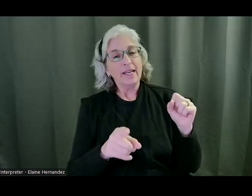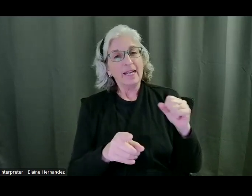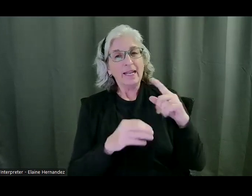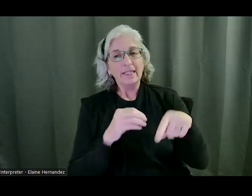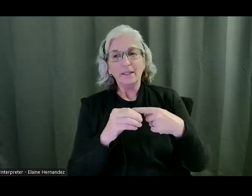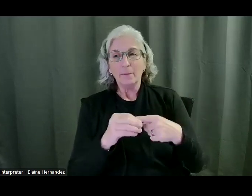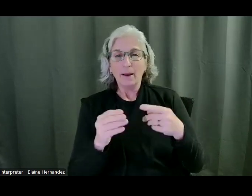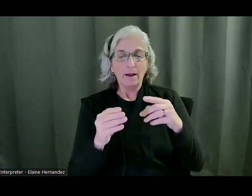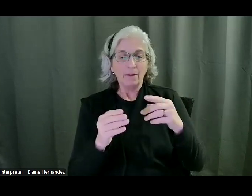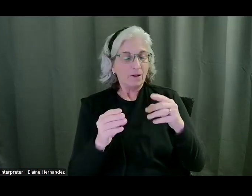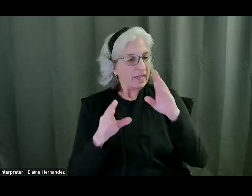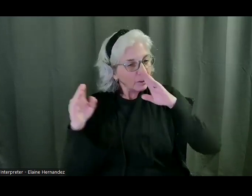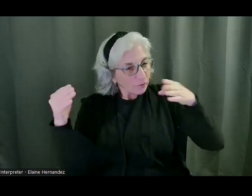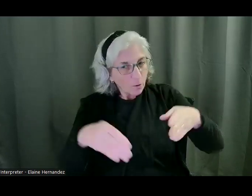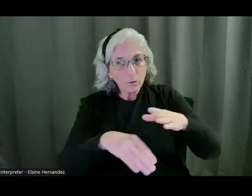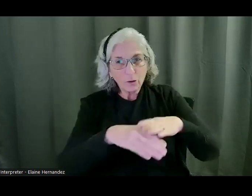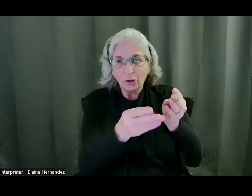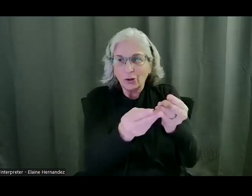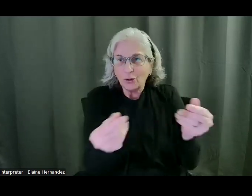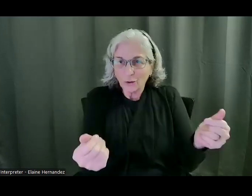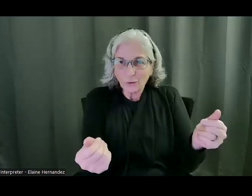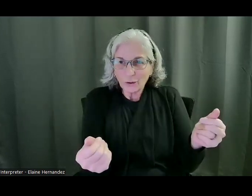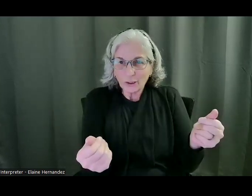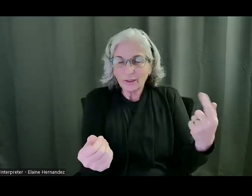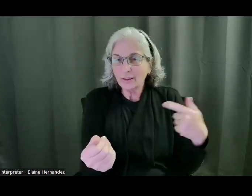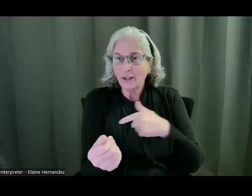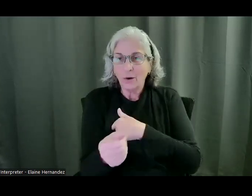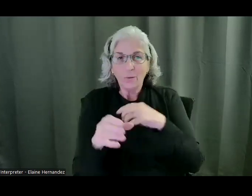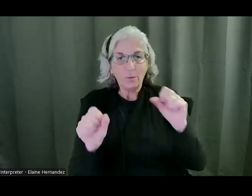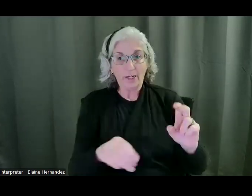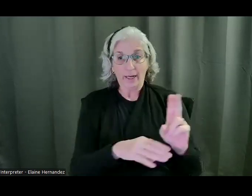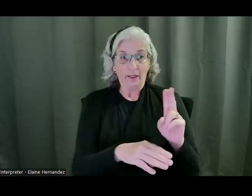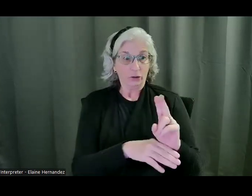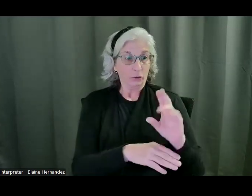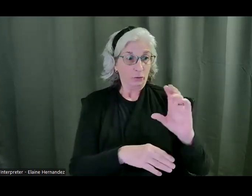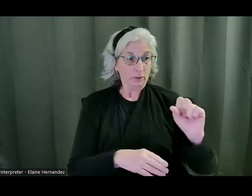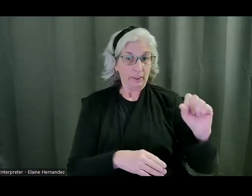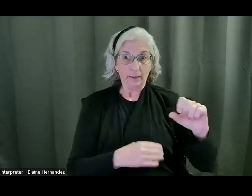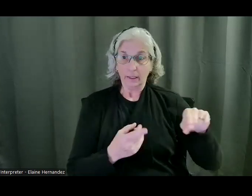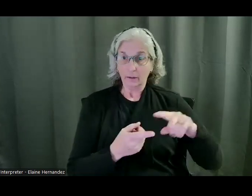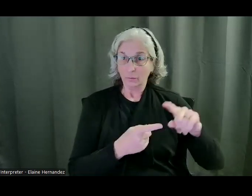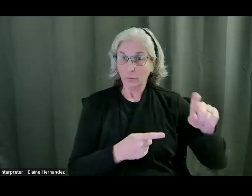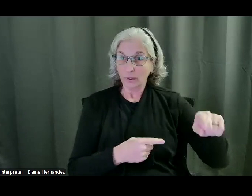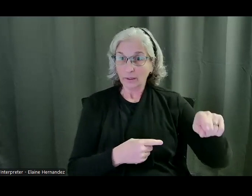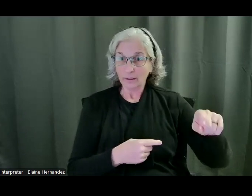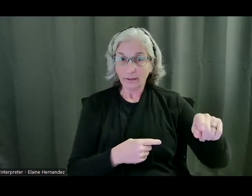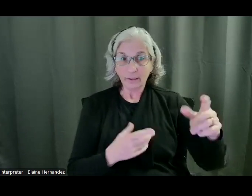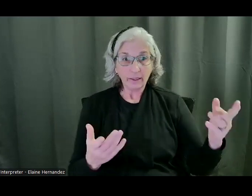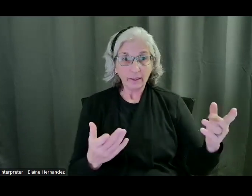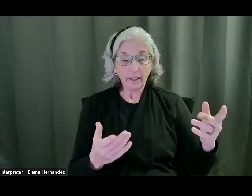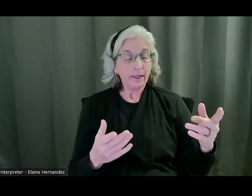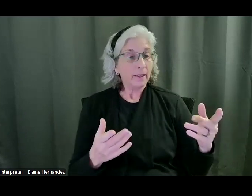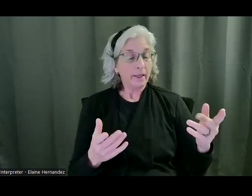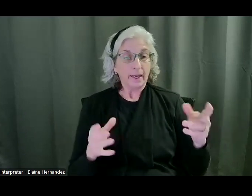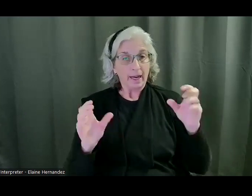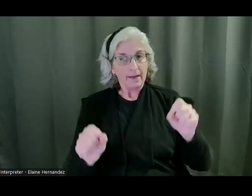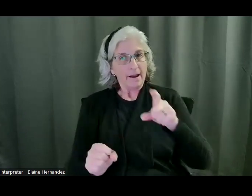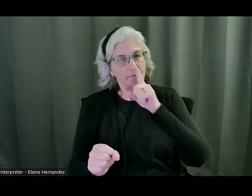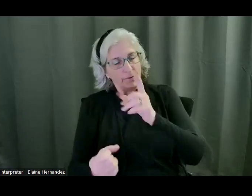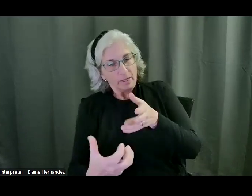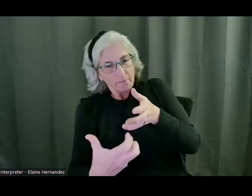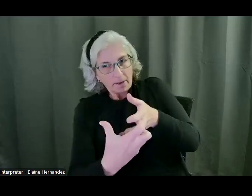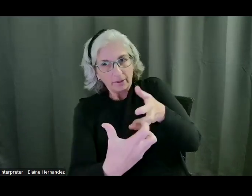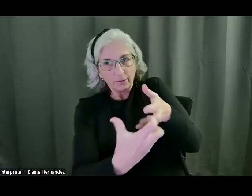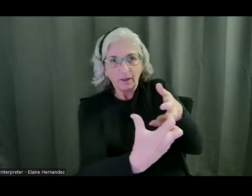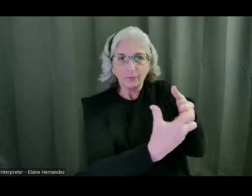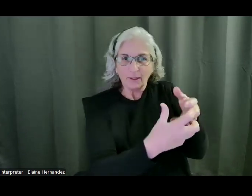solutions focused, right? We can use it when it's needed and it can be individualized both in terms of